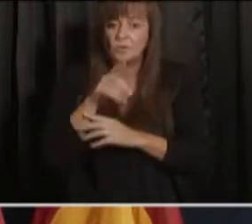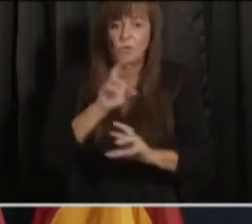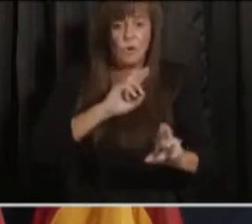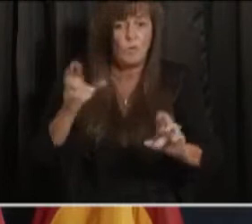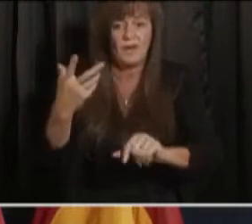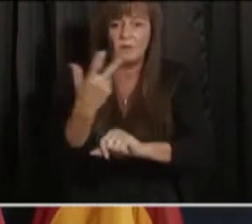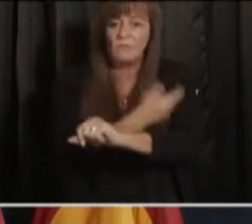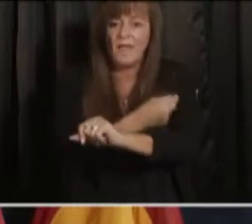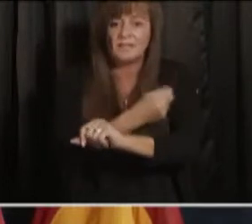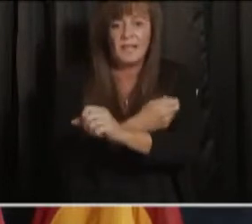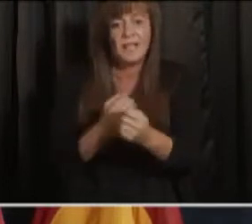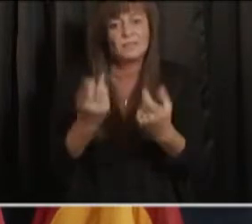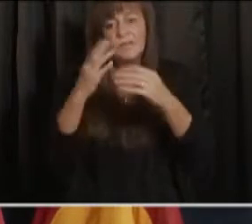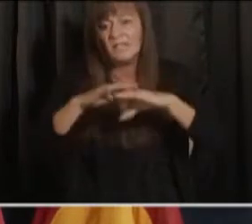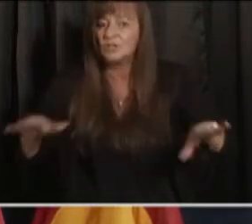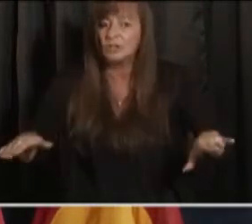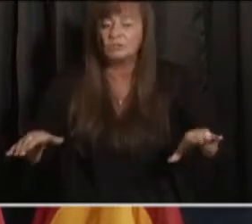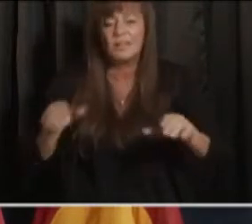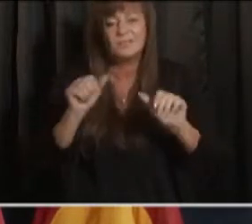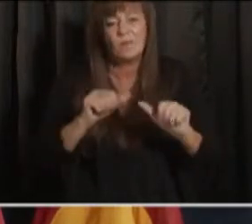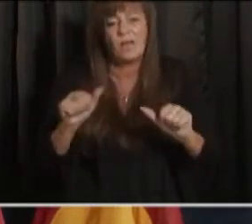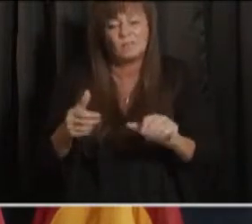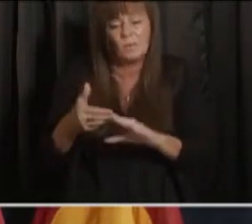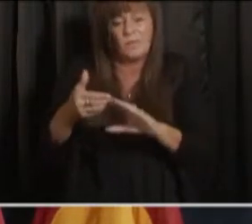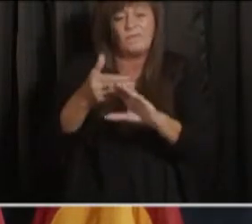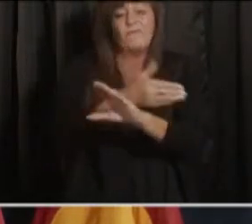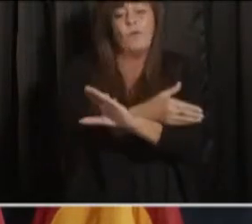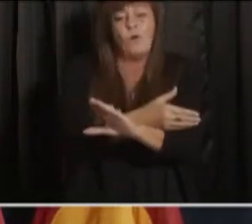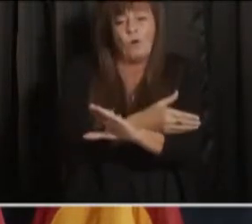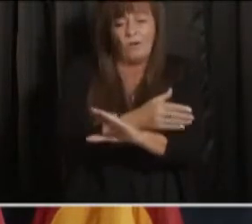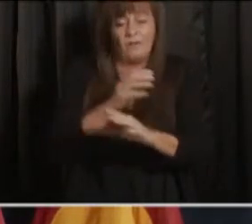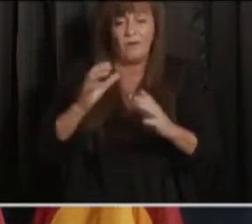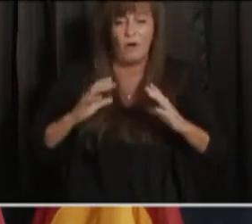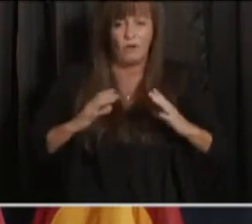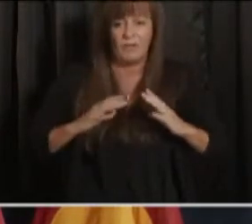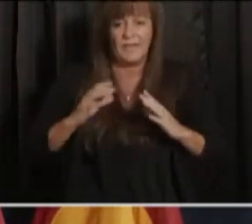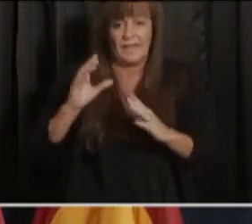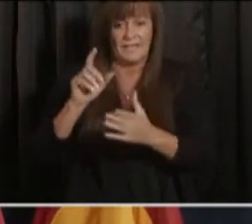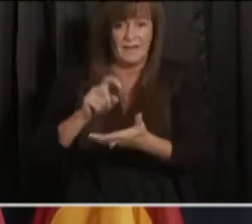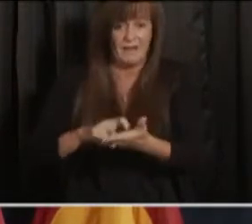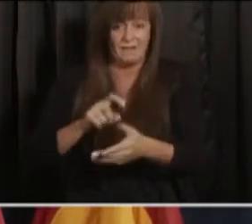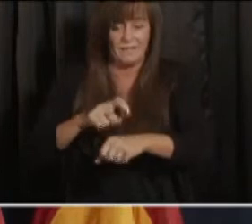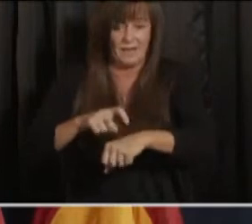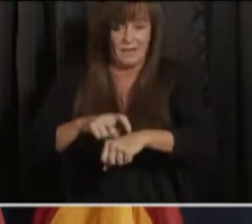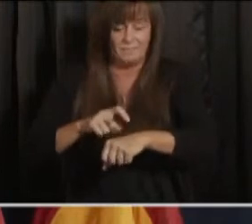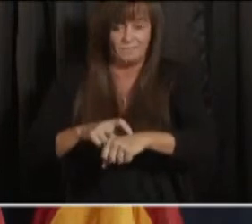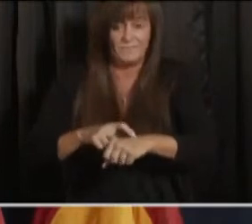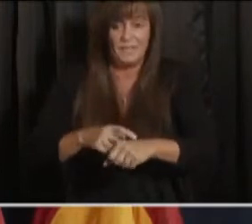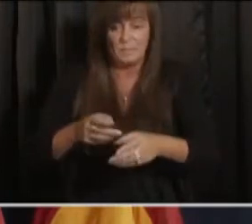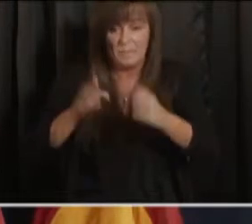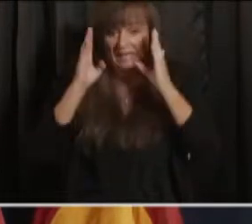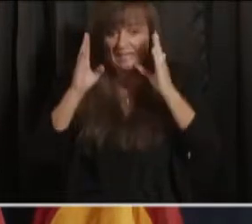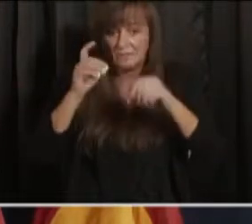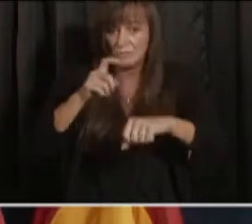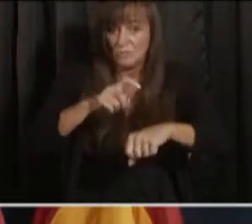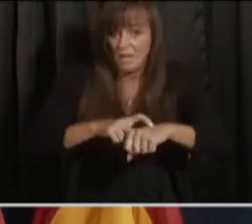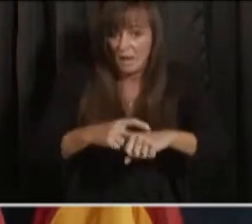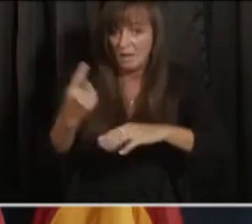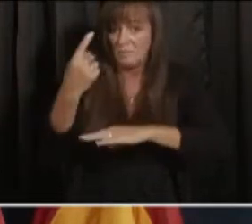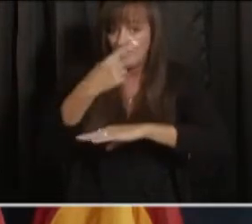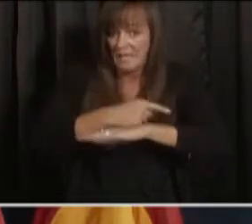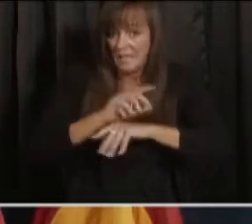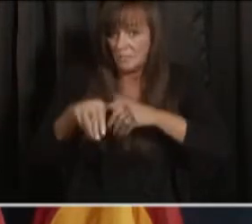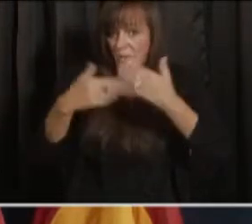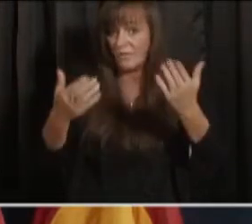as possible ahead of this holiday season. Please pay special attention to the dates, times, and locations provided by